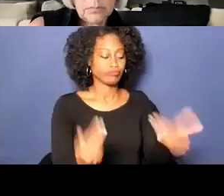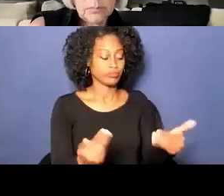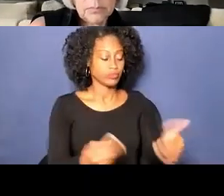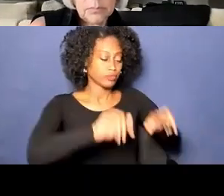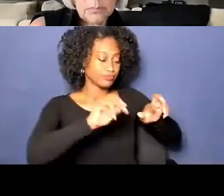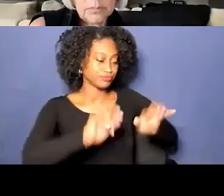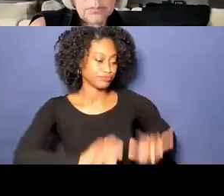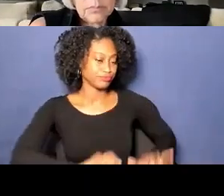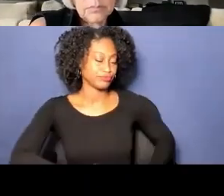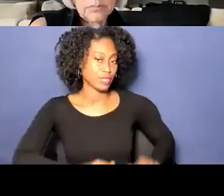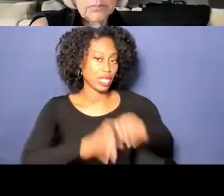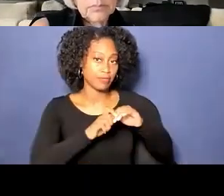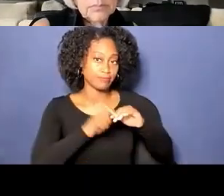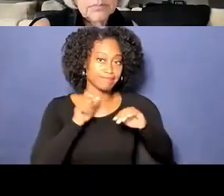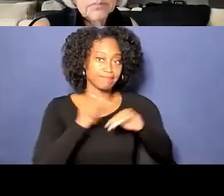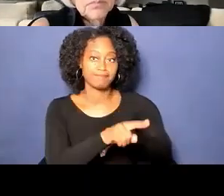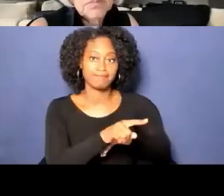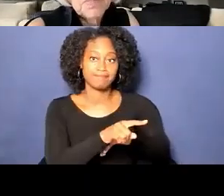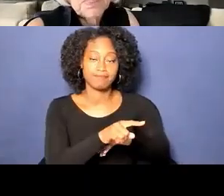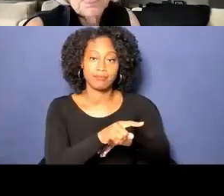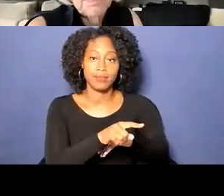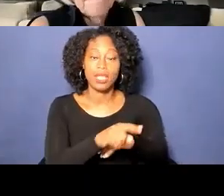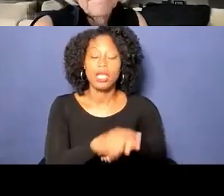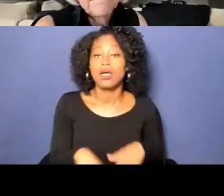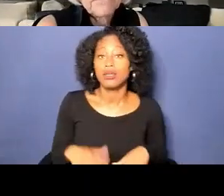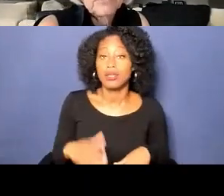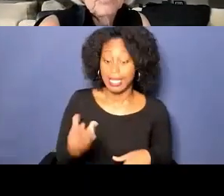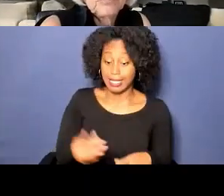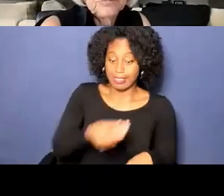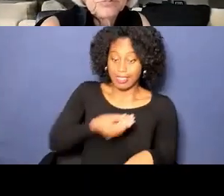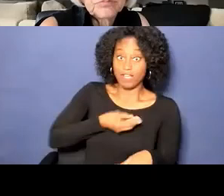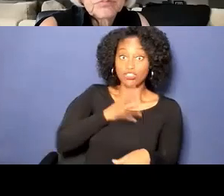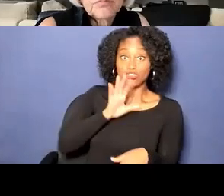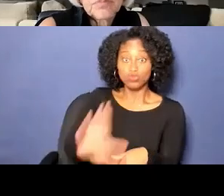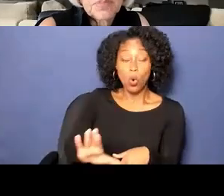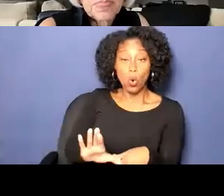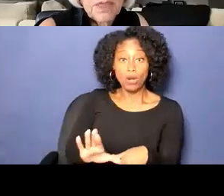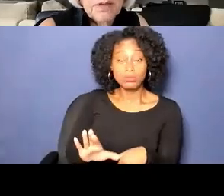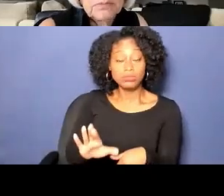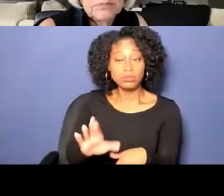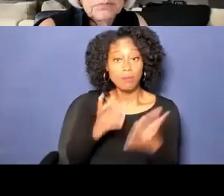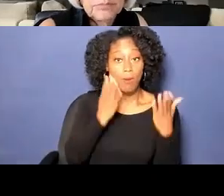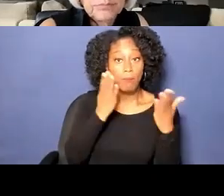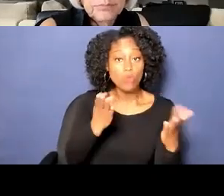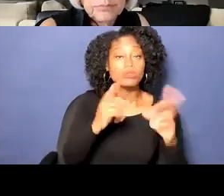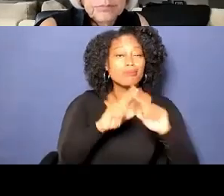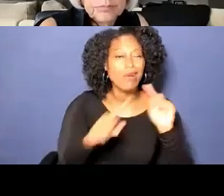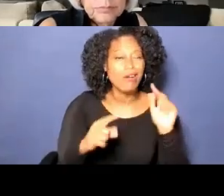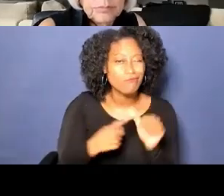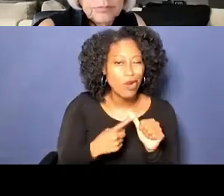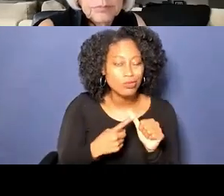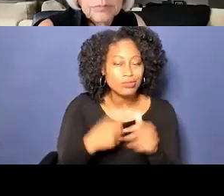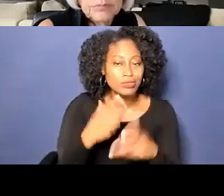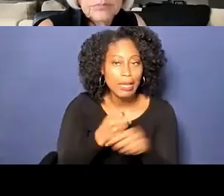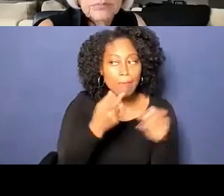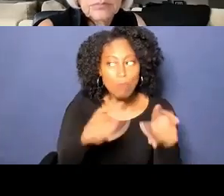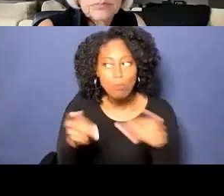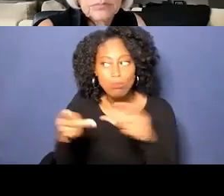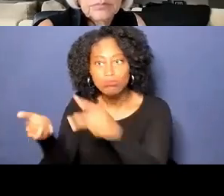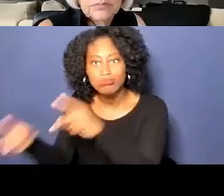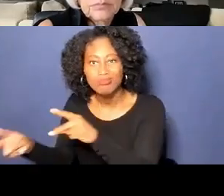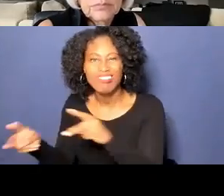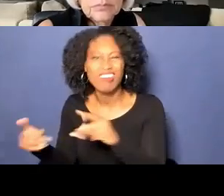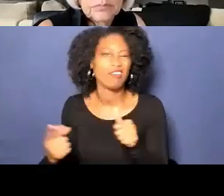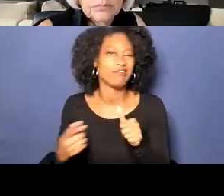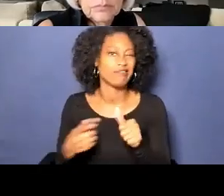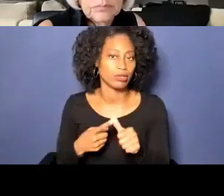this proposal clearly that you're going to submit to us. And for our other colleagues, our